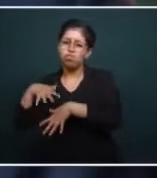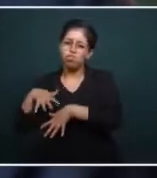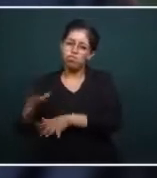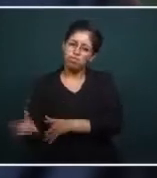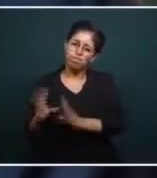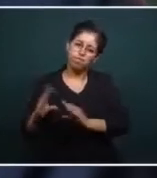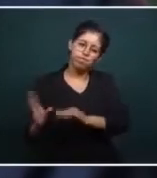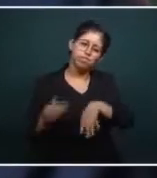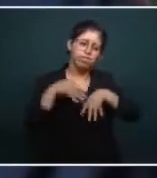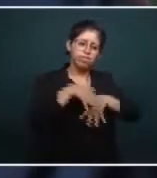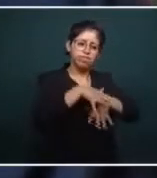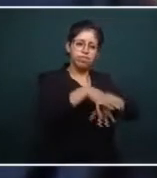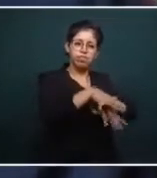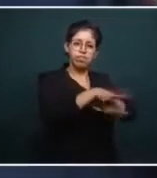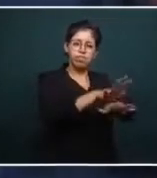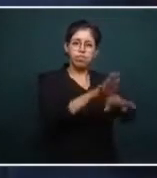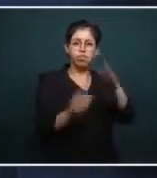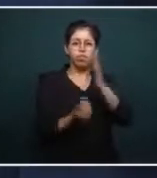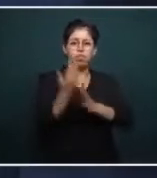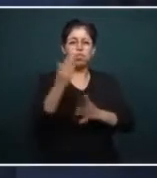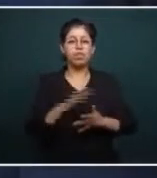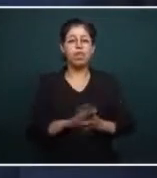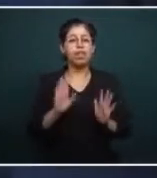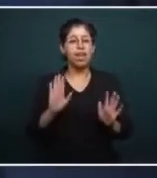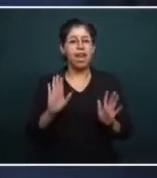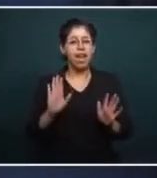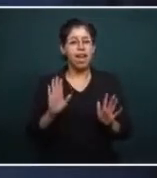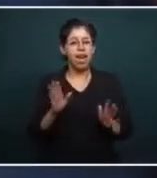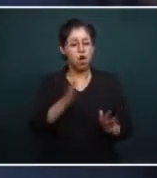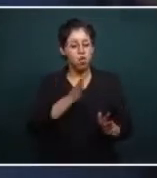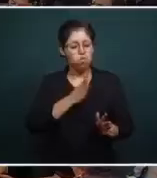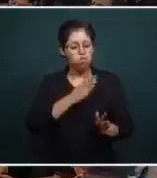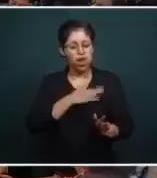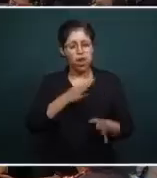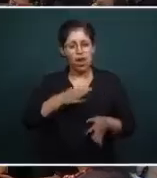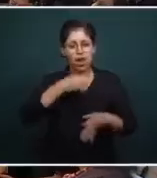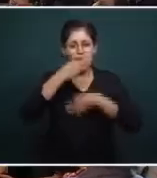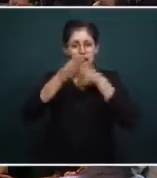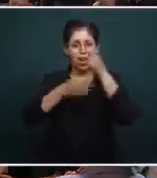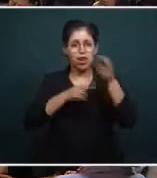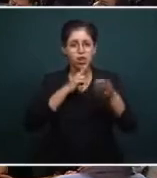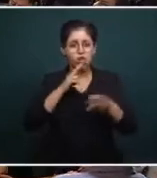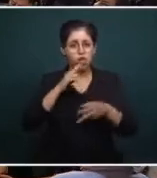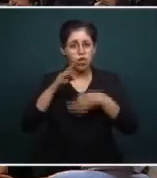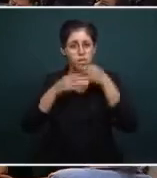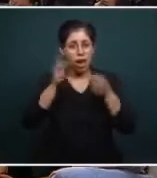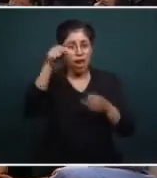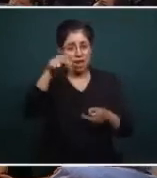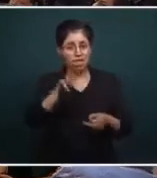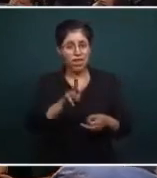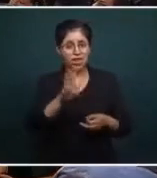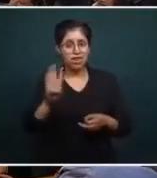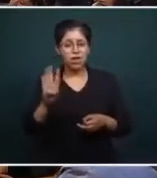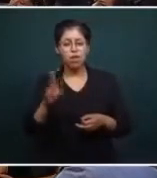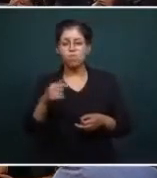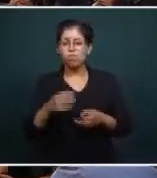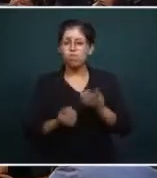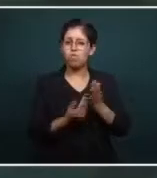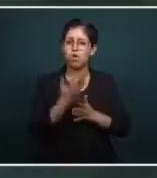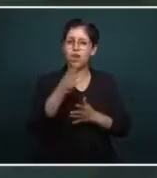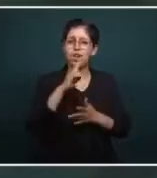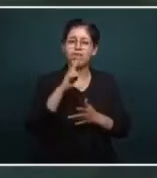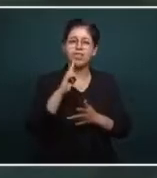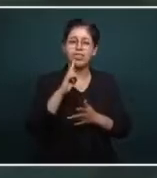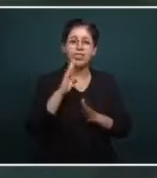other ones coming out, elementos. Entonces, so that we have all the elements. So the good news is, Valle de Bravo y para esta for región, Calle de Bravo in